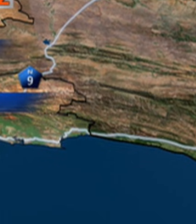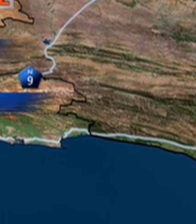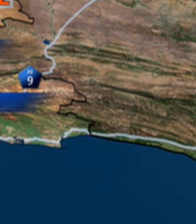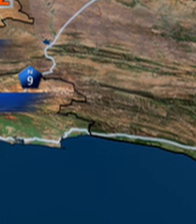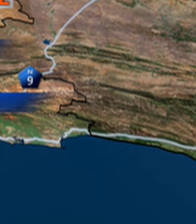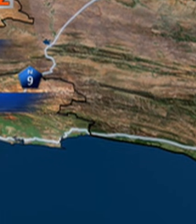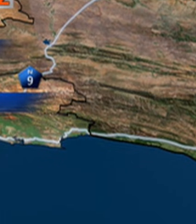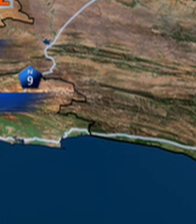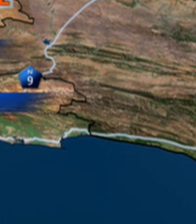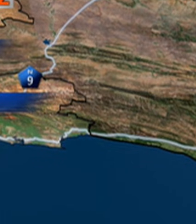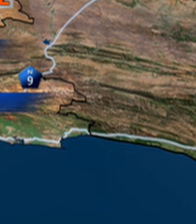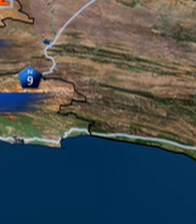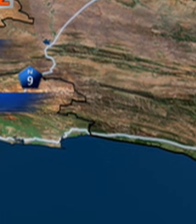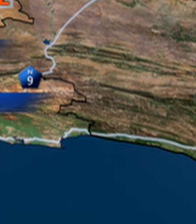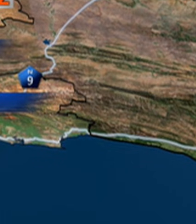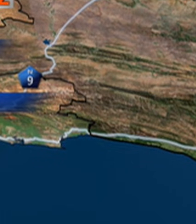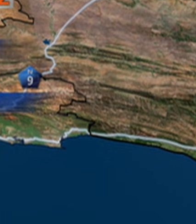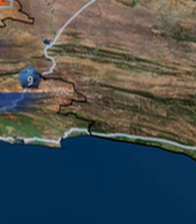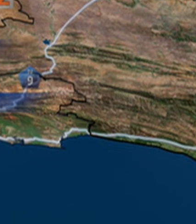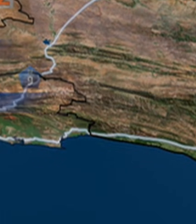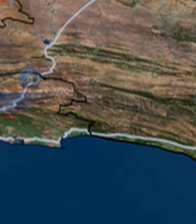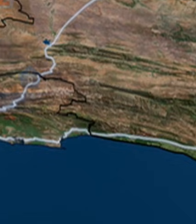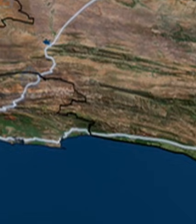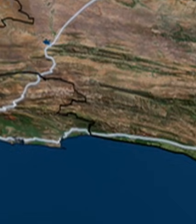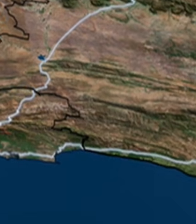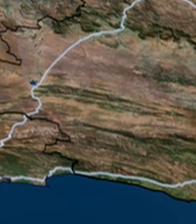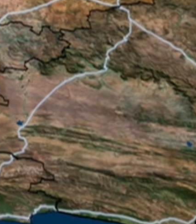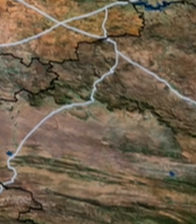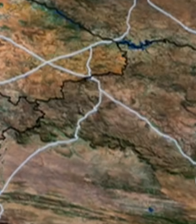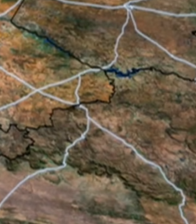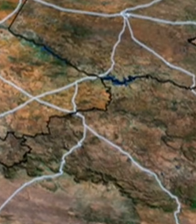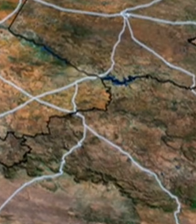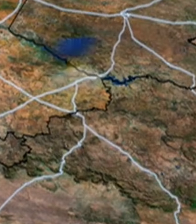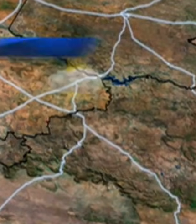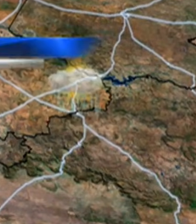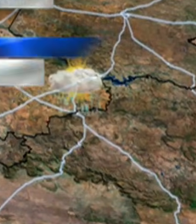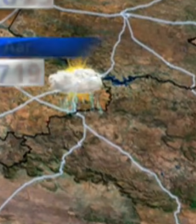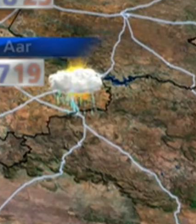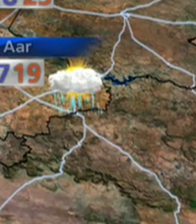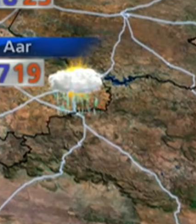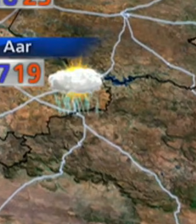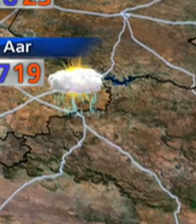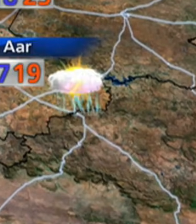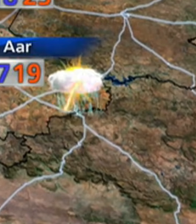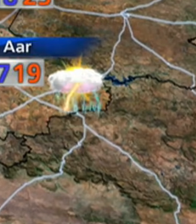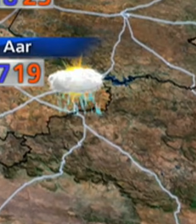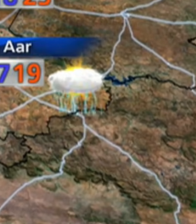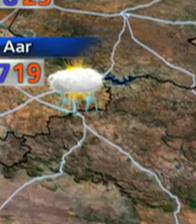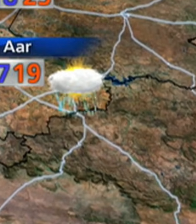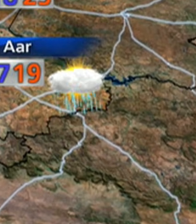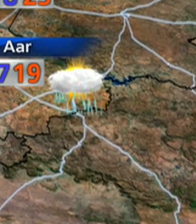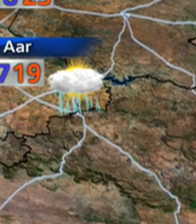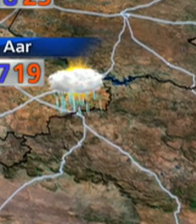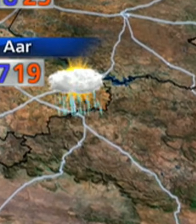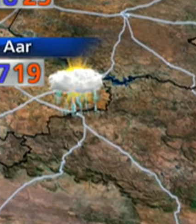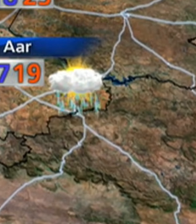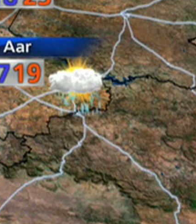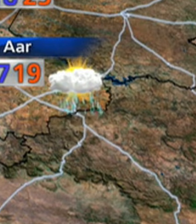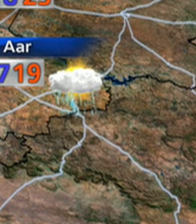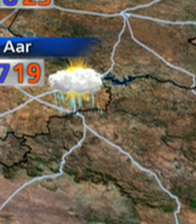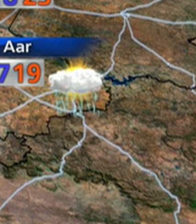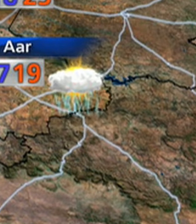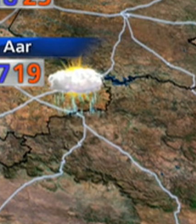na ka Oseram le teng tla hlo tshetse hona ha isale Riversdale le teng di khati di rita ho mashome a mararo a mtse e mena ka ofela re shebile ka Appington o tla